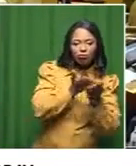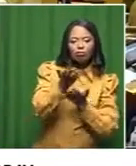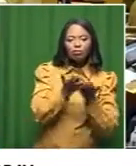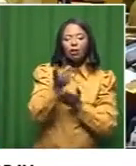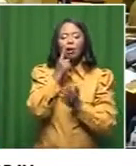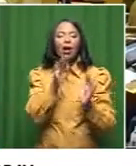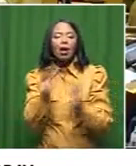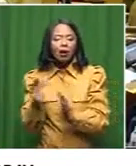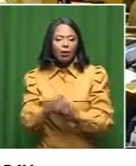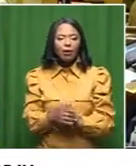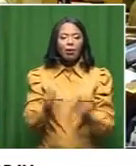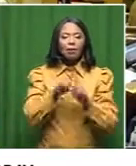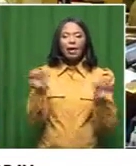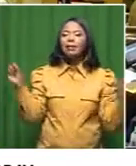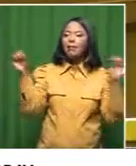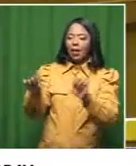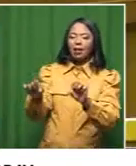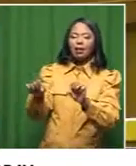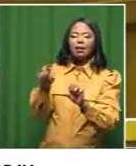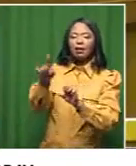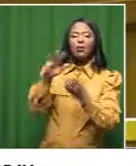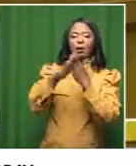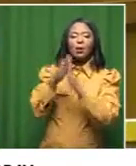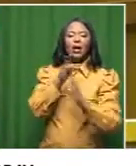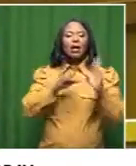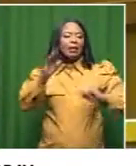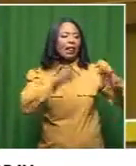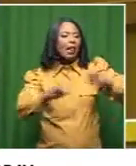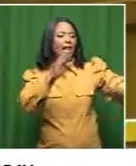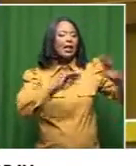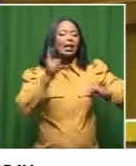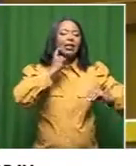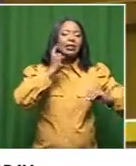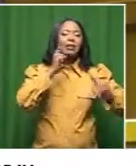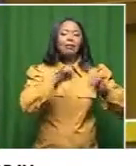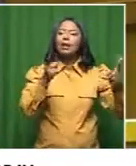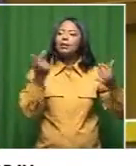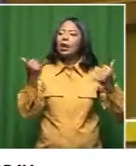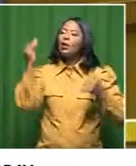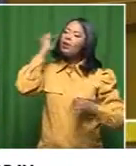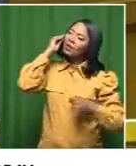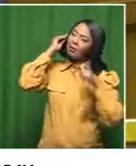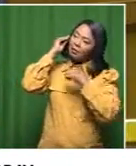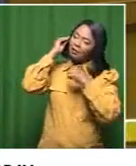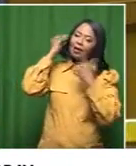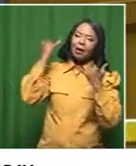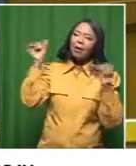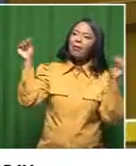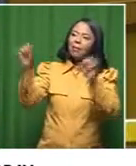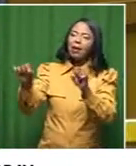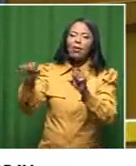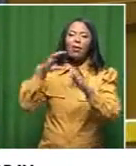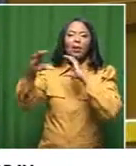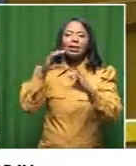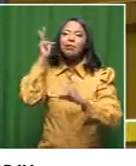how is it fed back to communities? It's very easy for us to have these conversations here. How does this information get back to